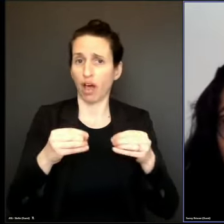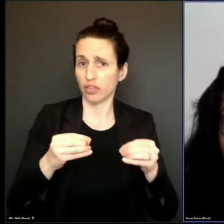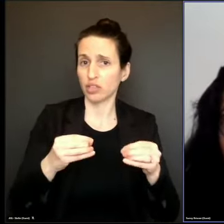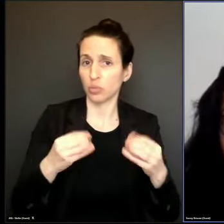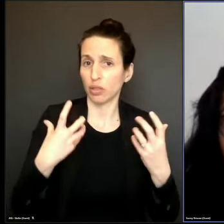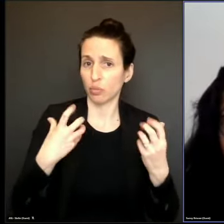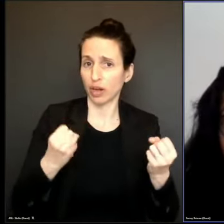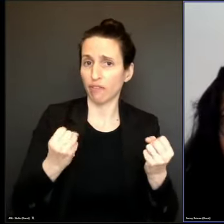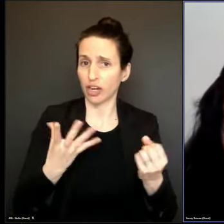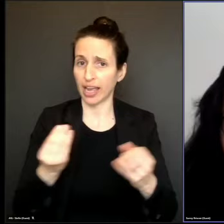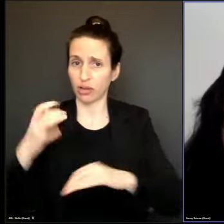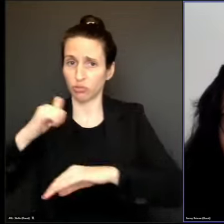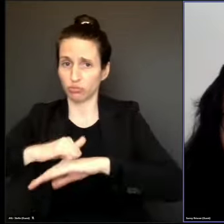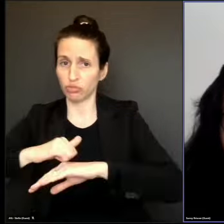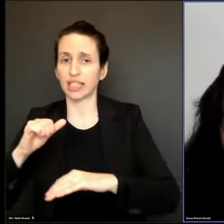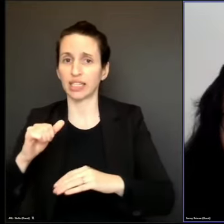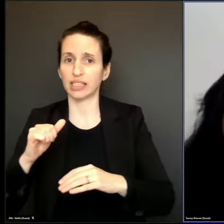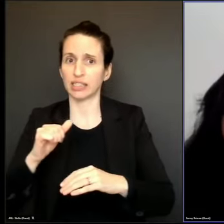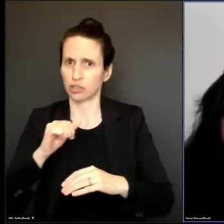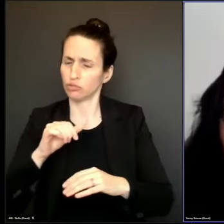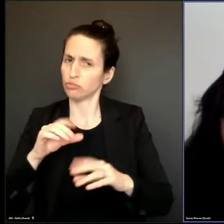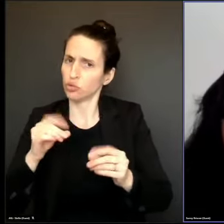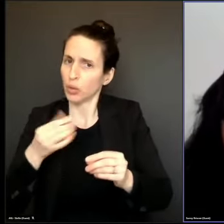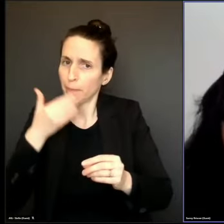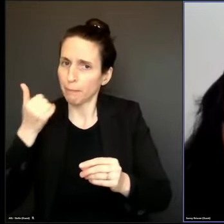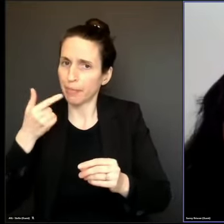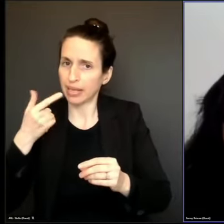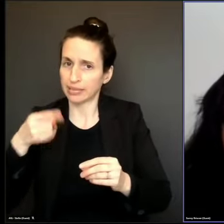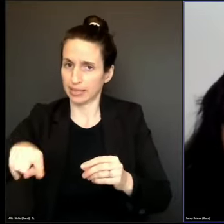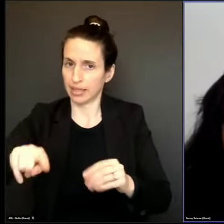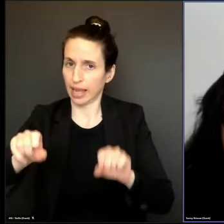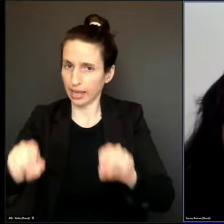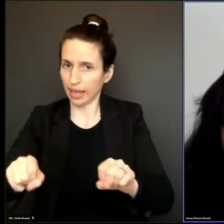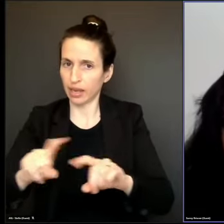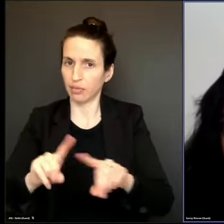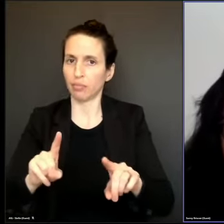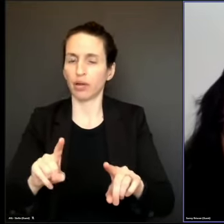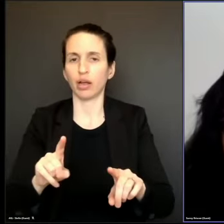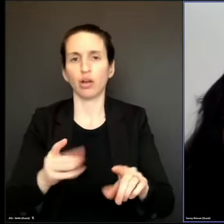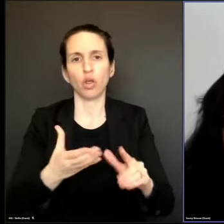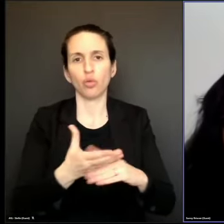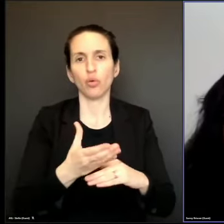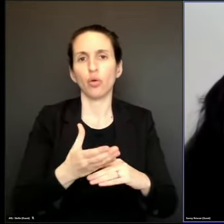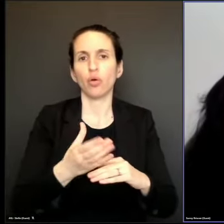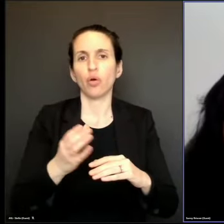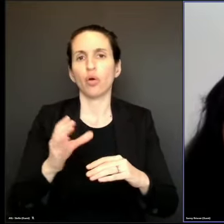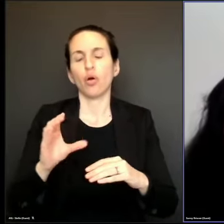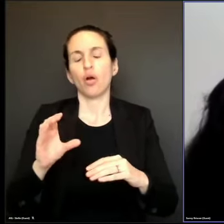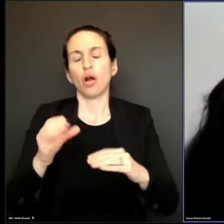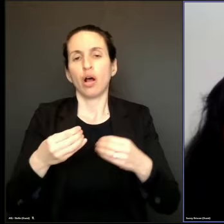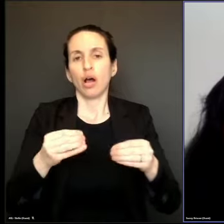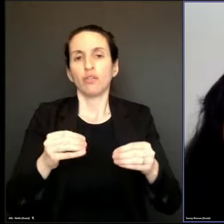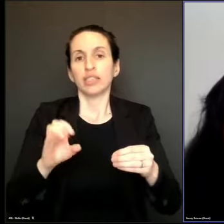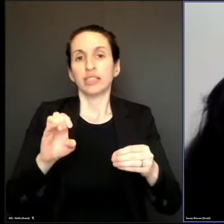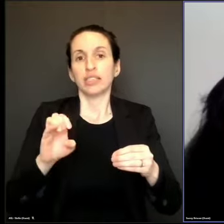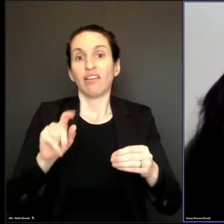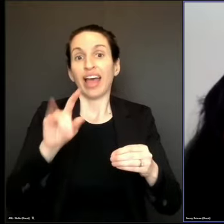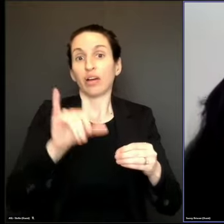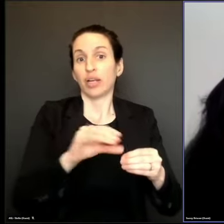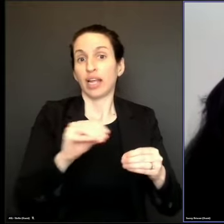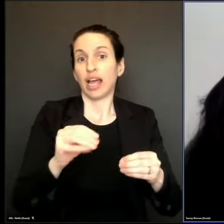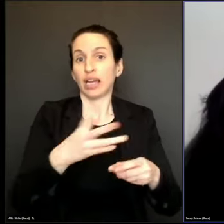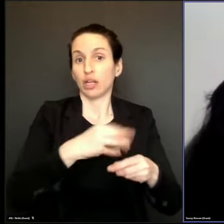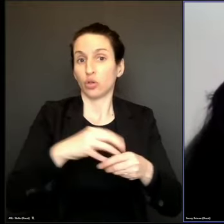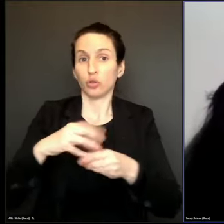can with the resources and the manpower that they have, but also through the Office of Equity and Inclusion, who runs the Traditional Health